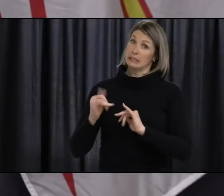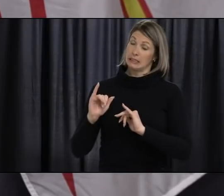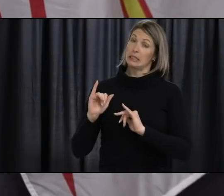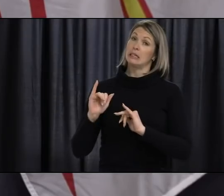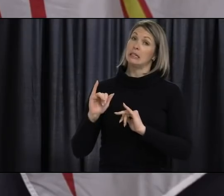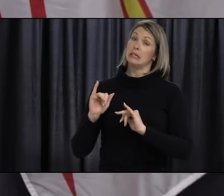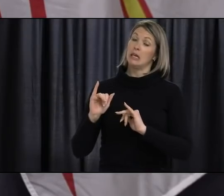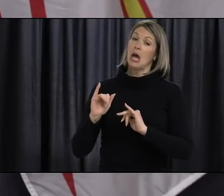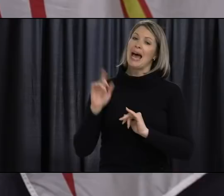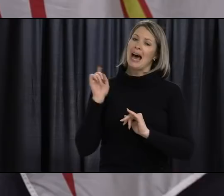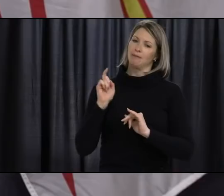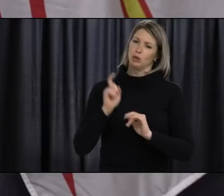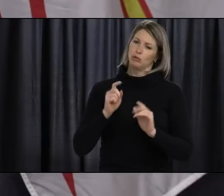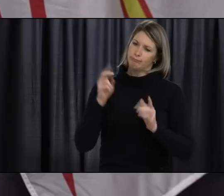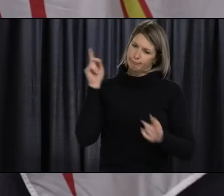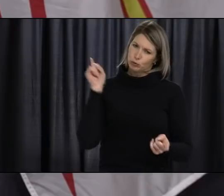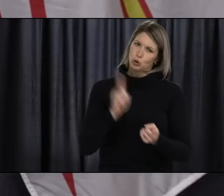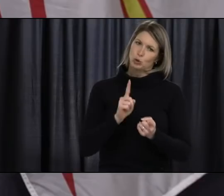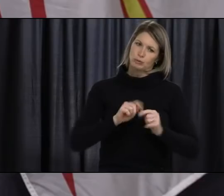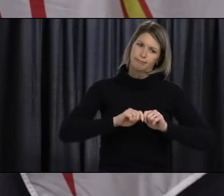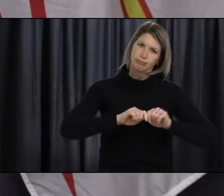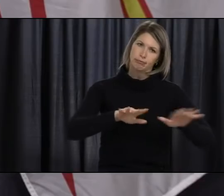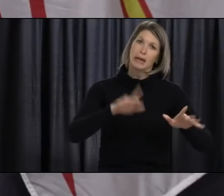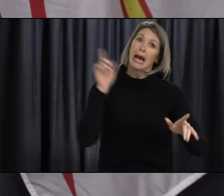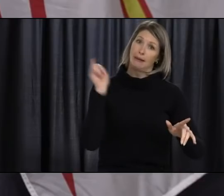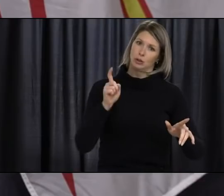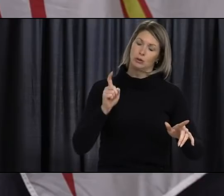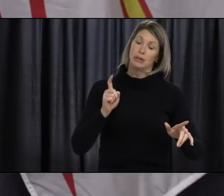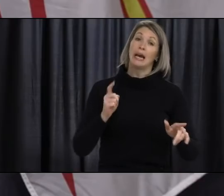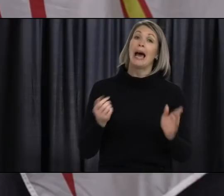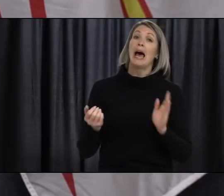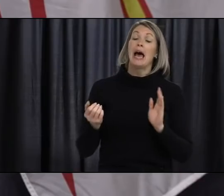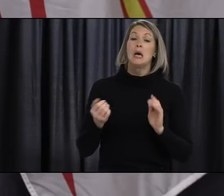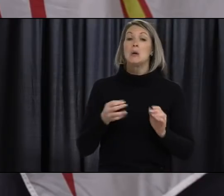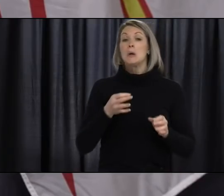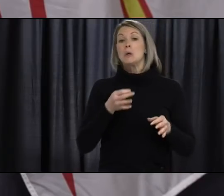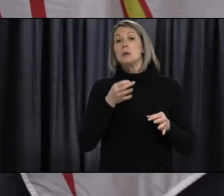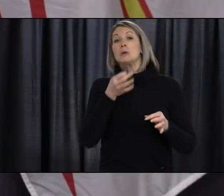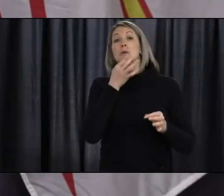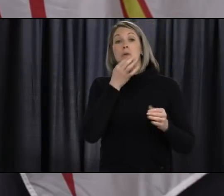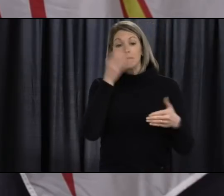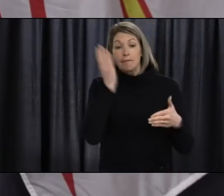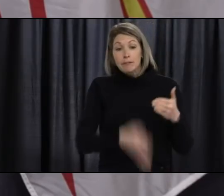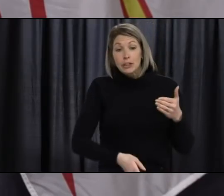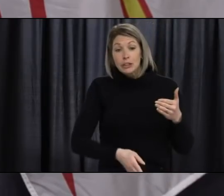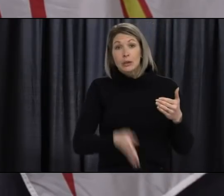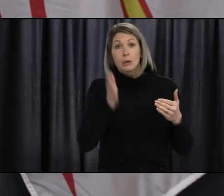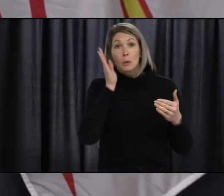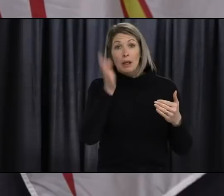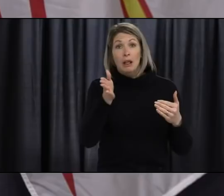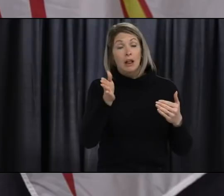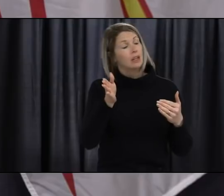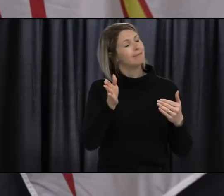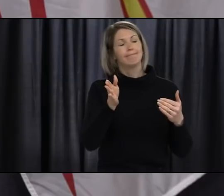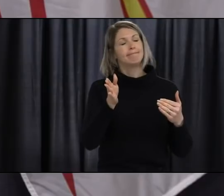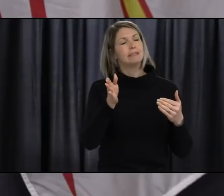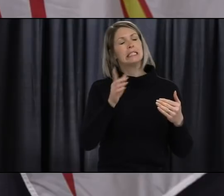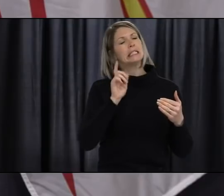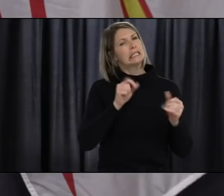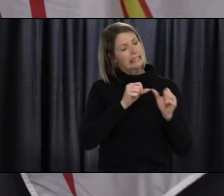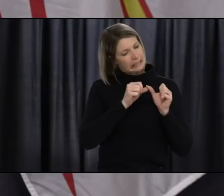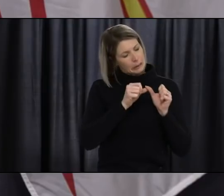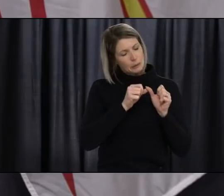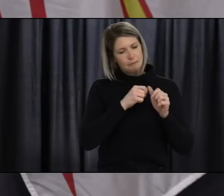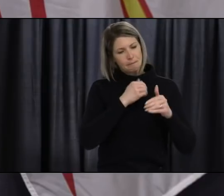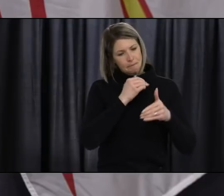Although we are not yet near the finish line, our slow and steady approach will ensure we win this race. Our continued public